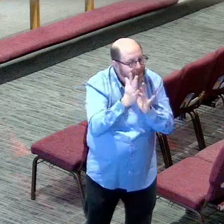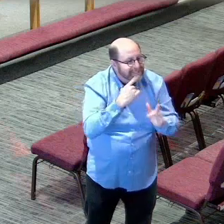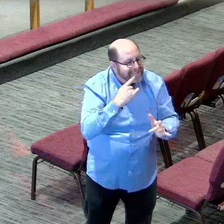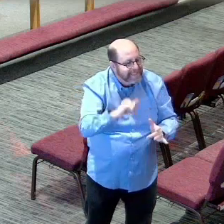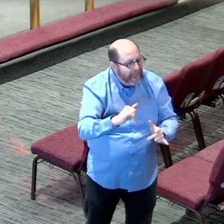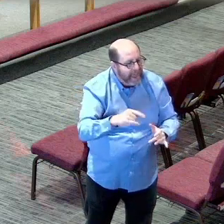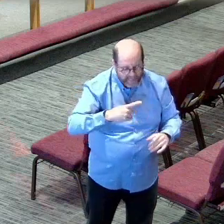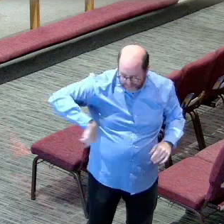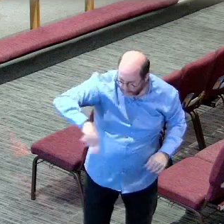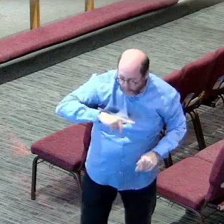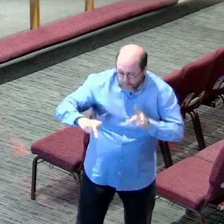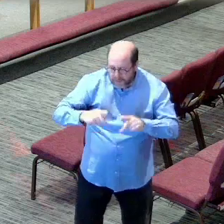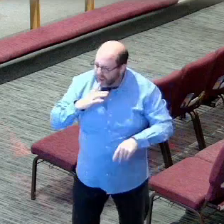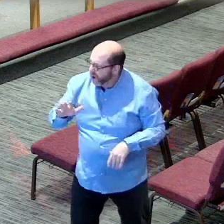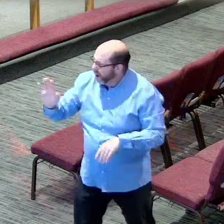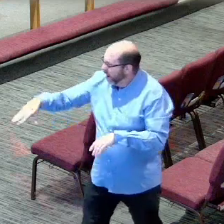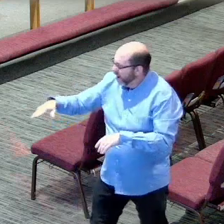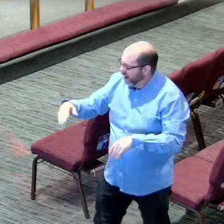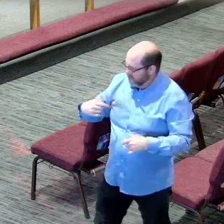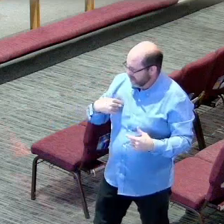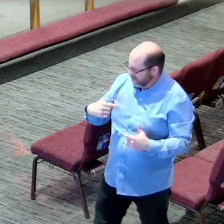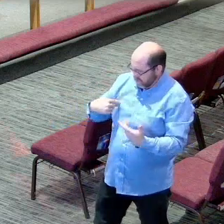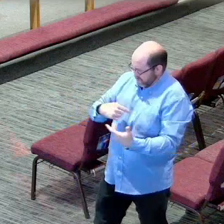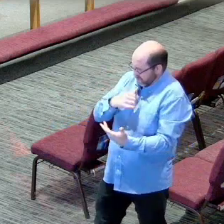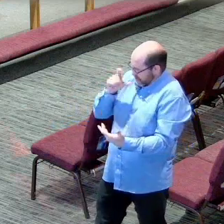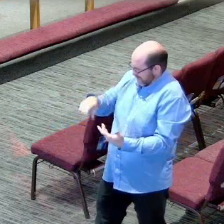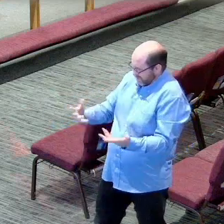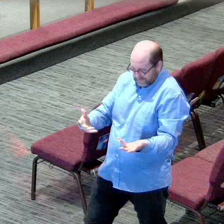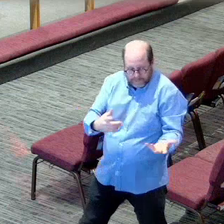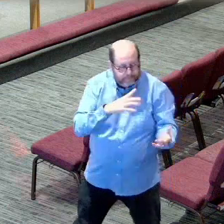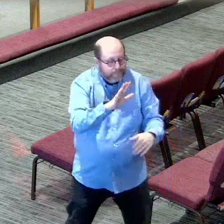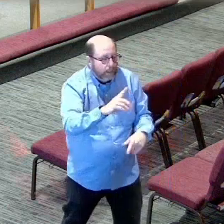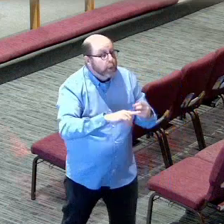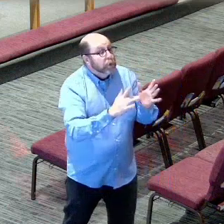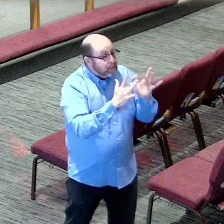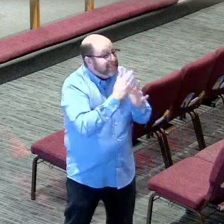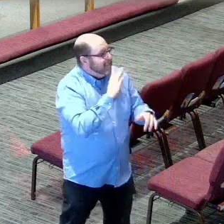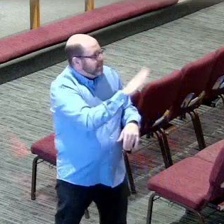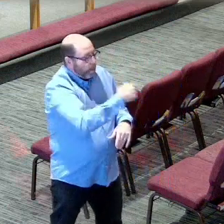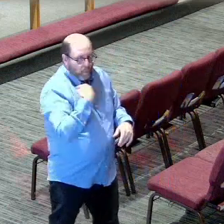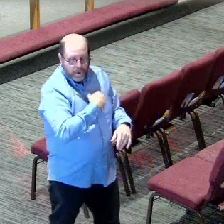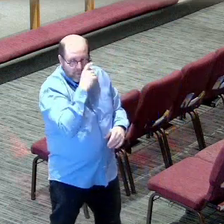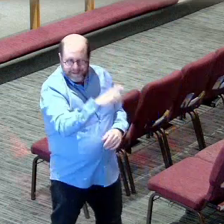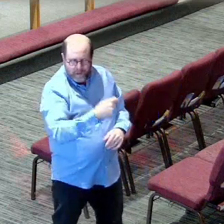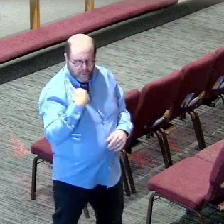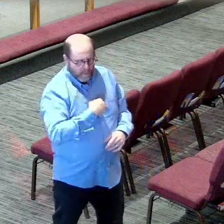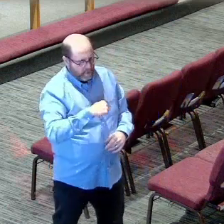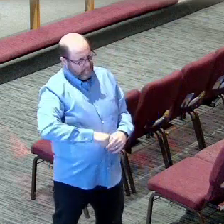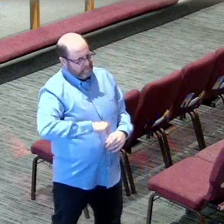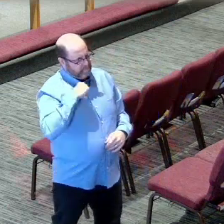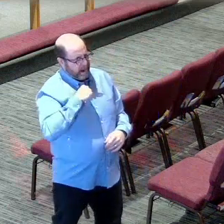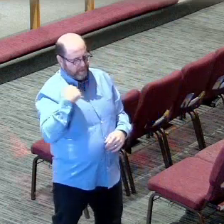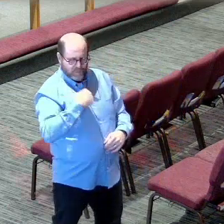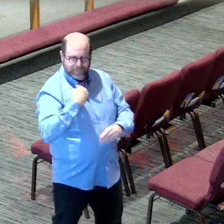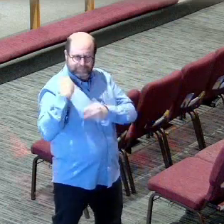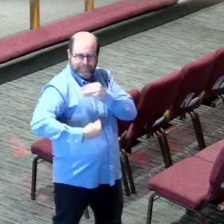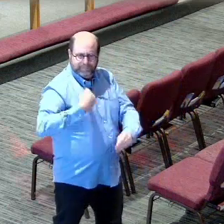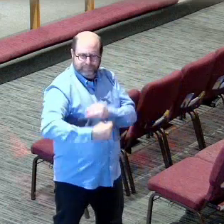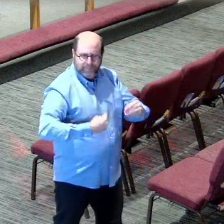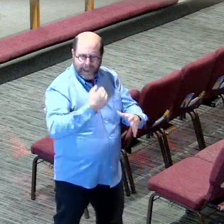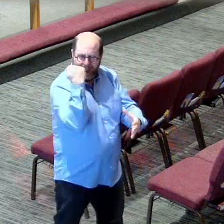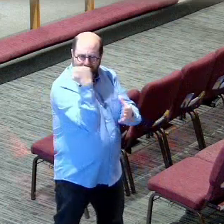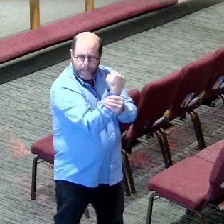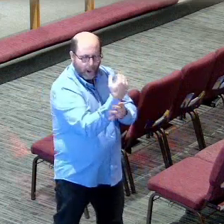We have no need to rely on words of anyone else. We're proud of being descendants of that great